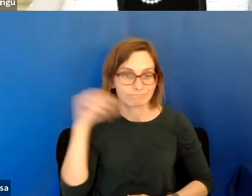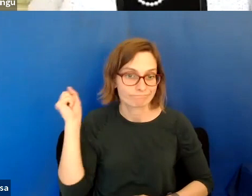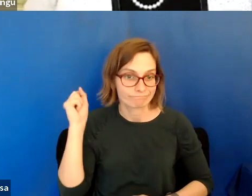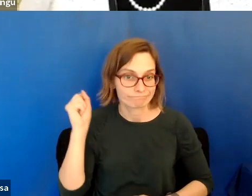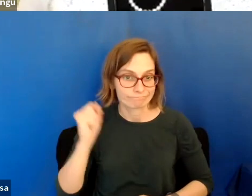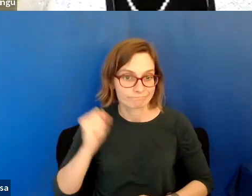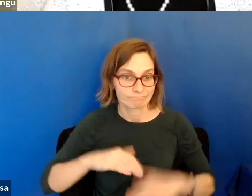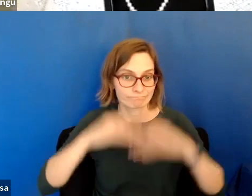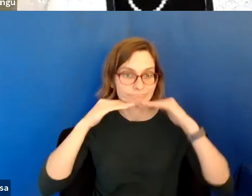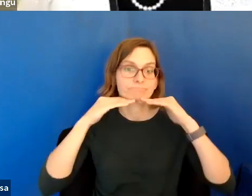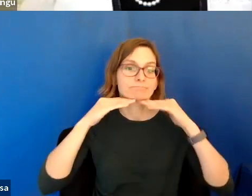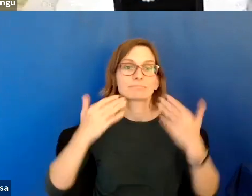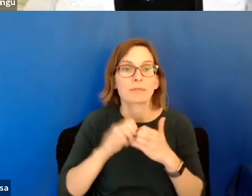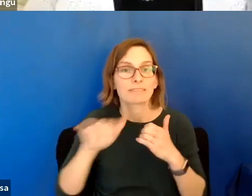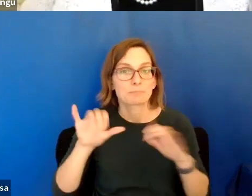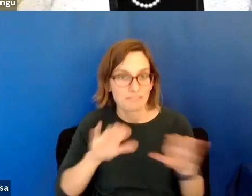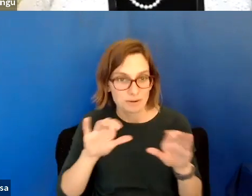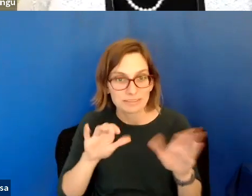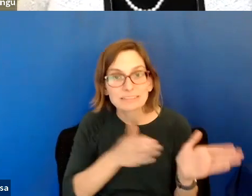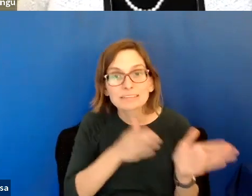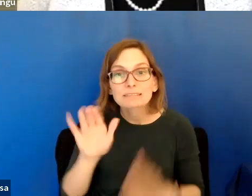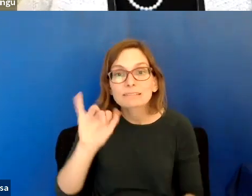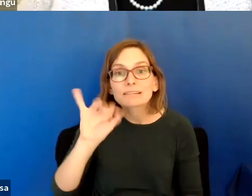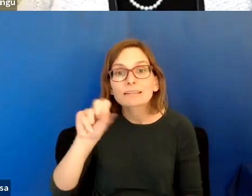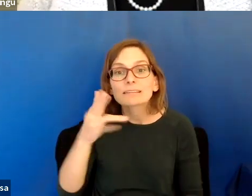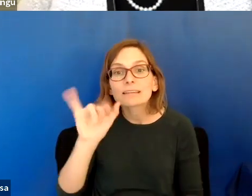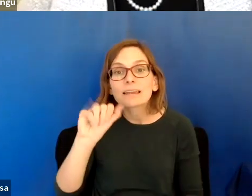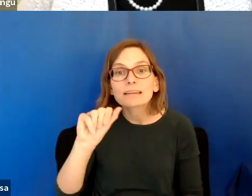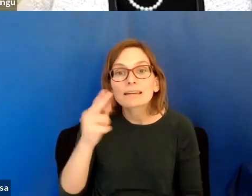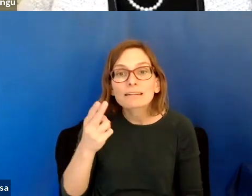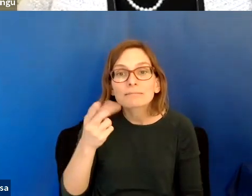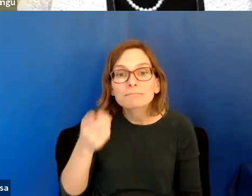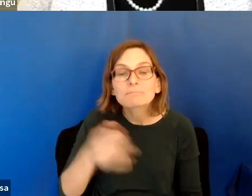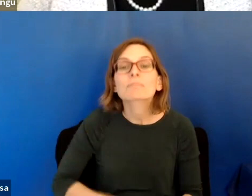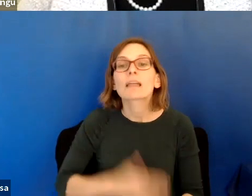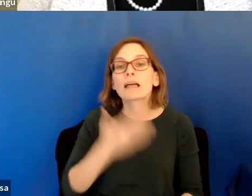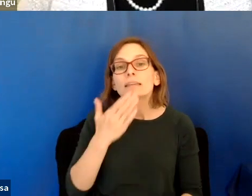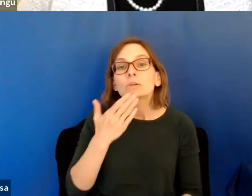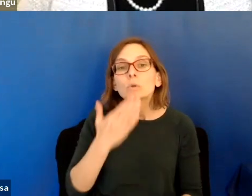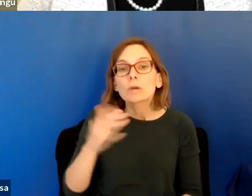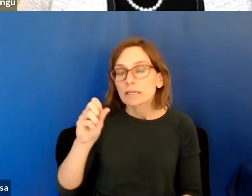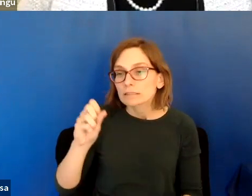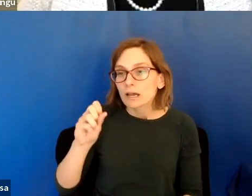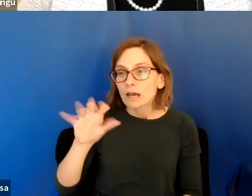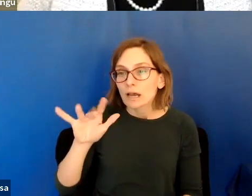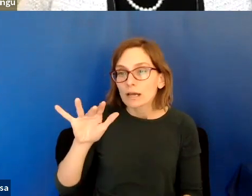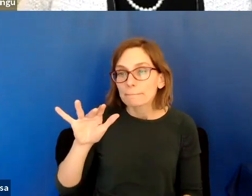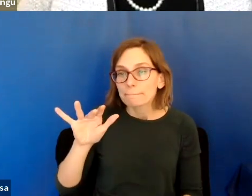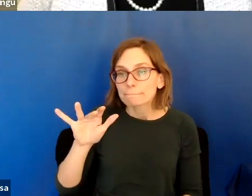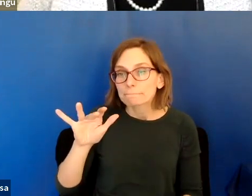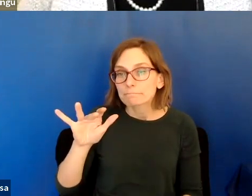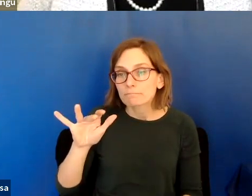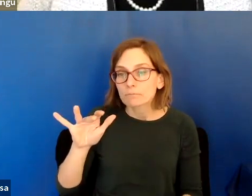performances. All right, Isaiah. Thank you, James. Yes, I would say, I guess two brief